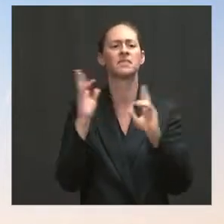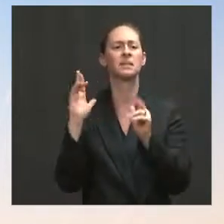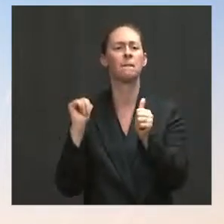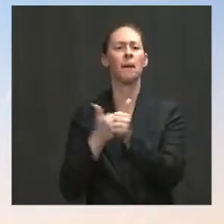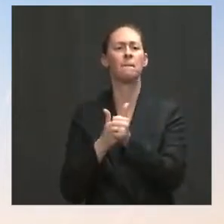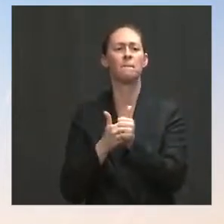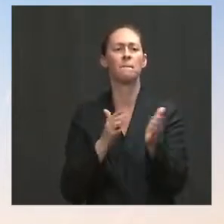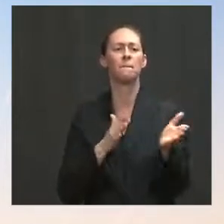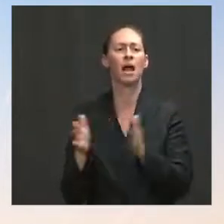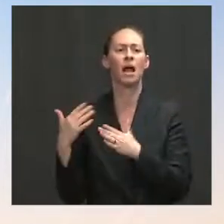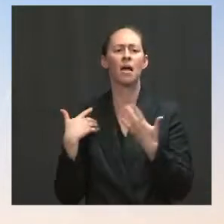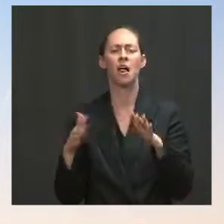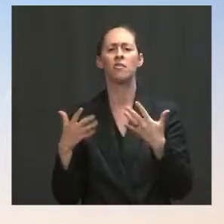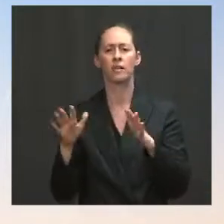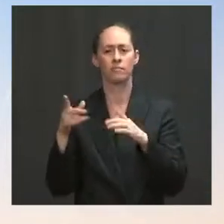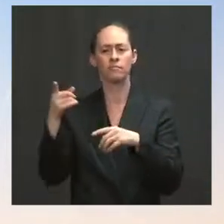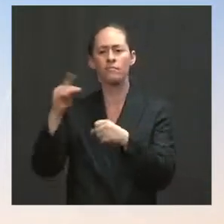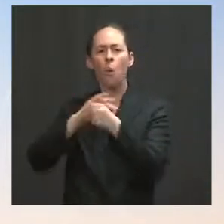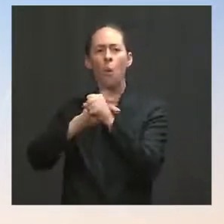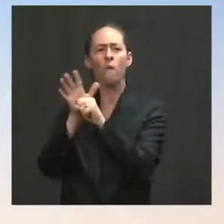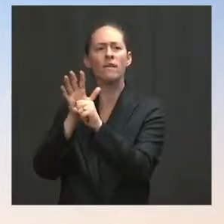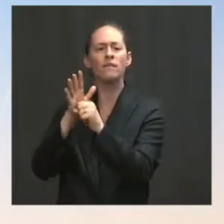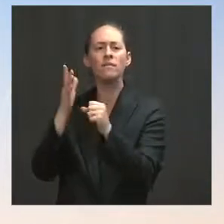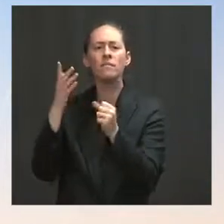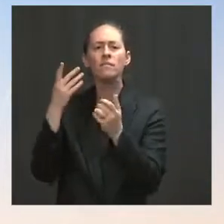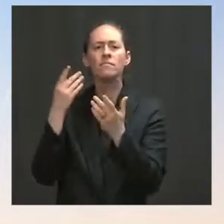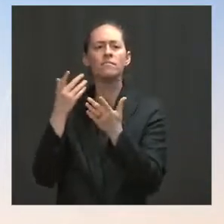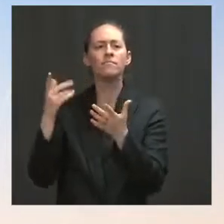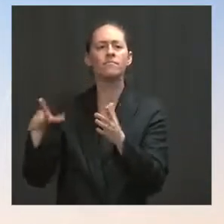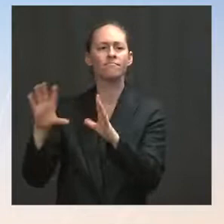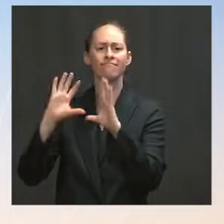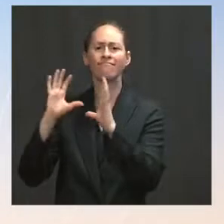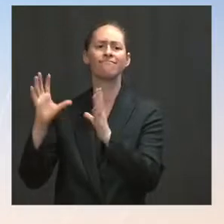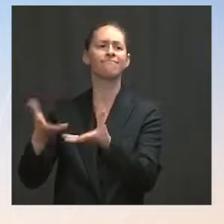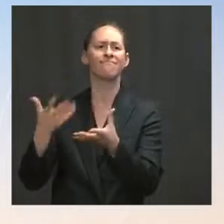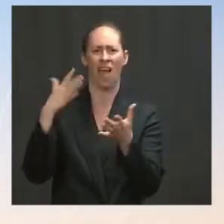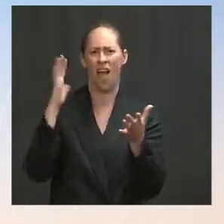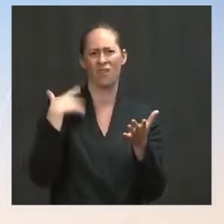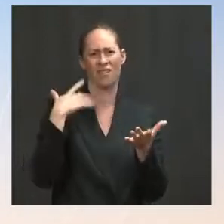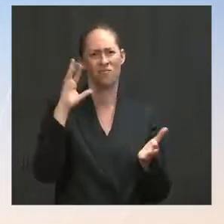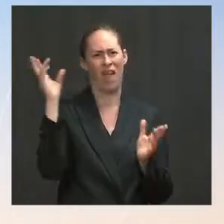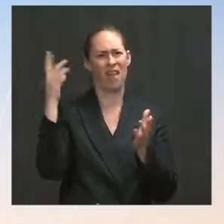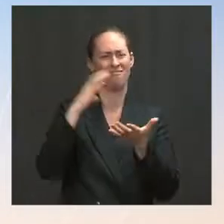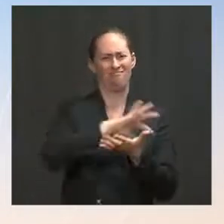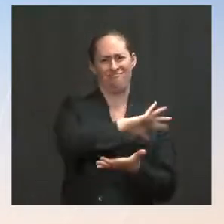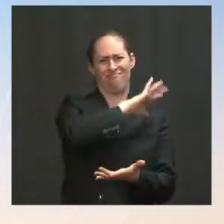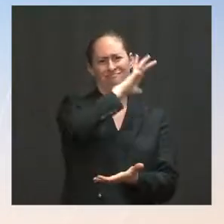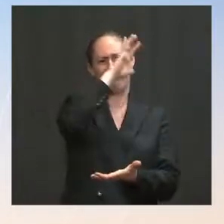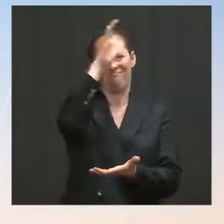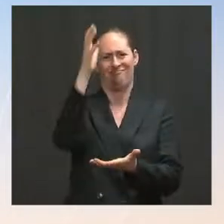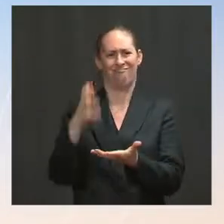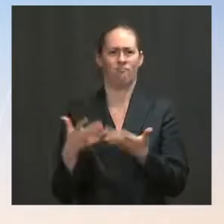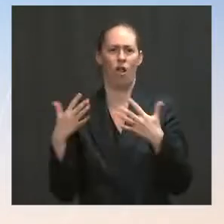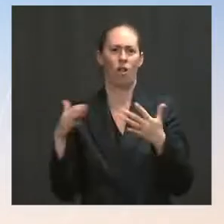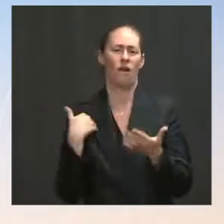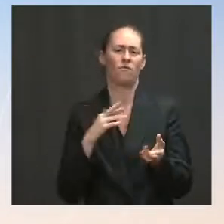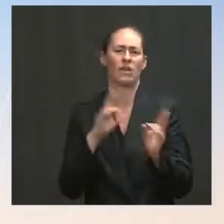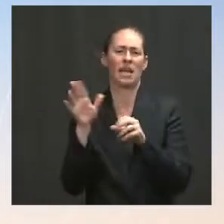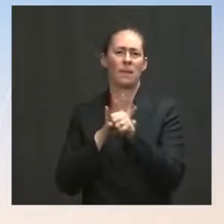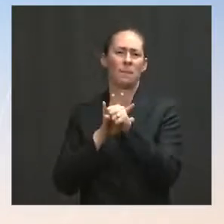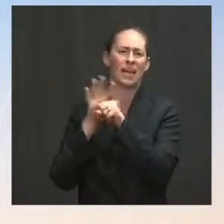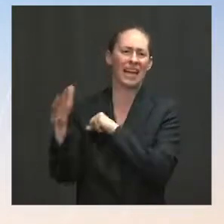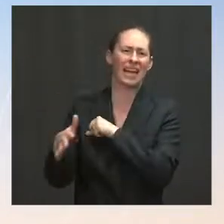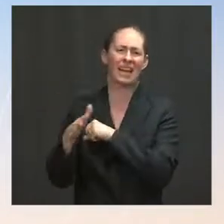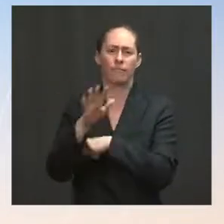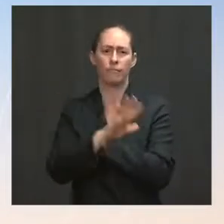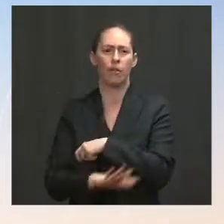we have purchased the number of doses we have and indicated we want to increase manufacturing in these facilities around the country because we want to